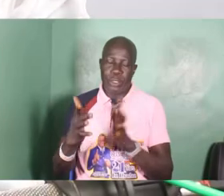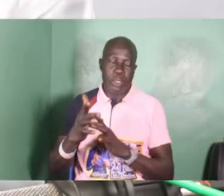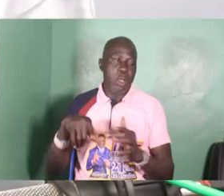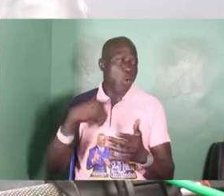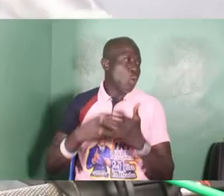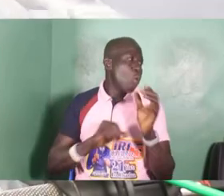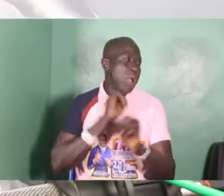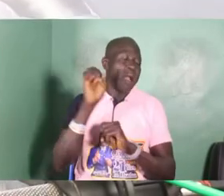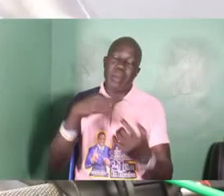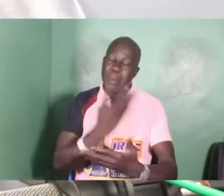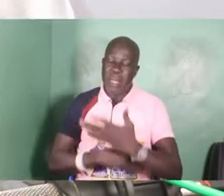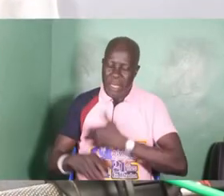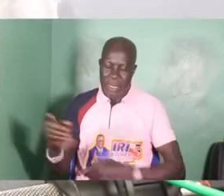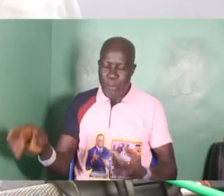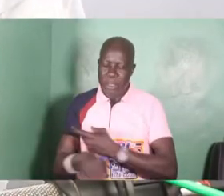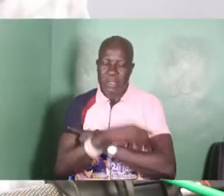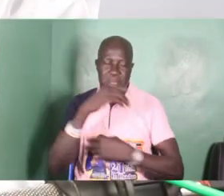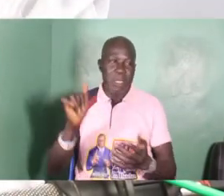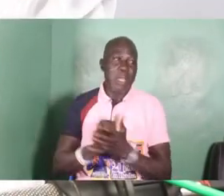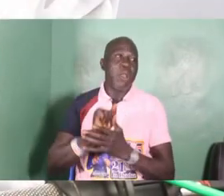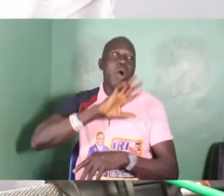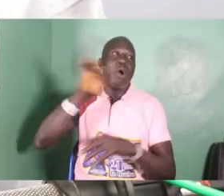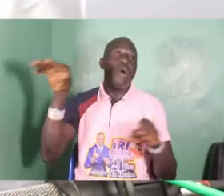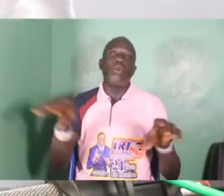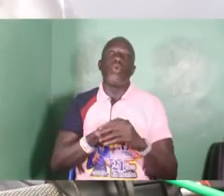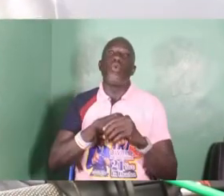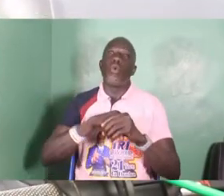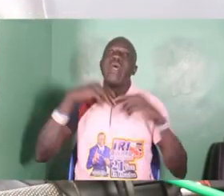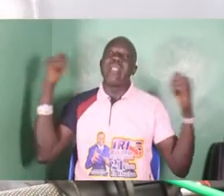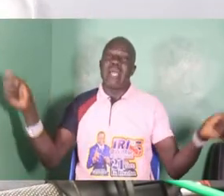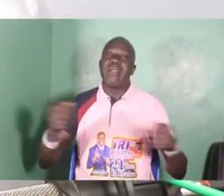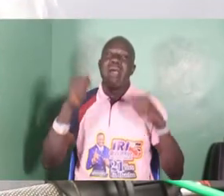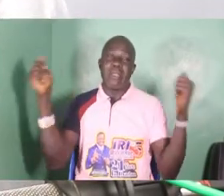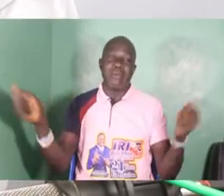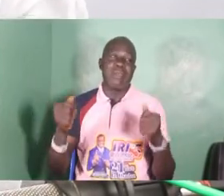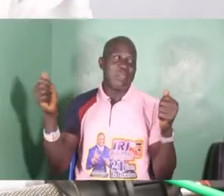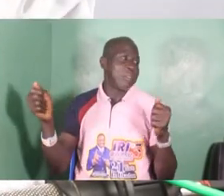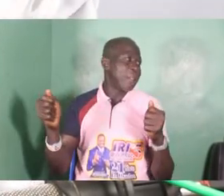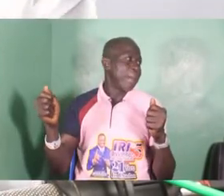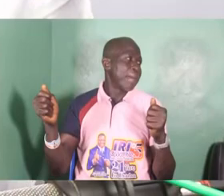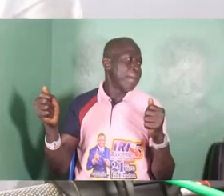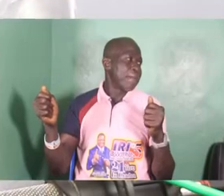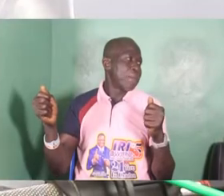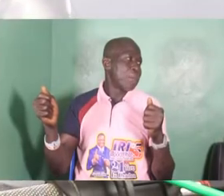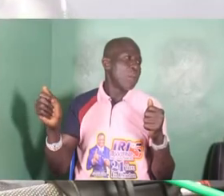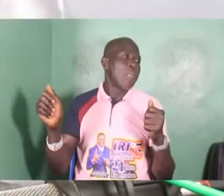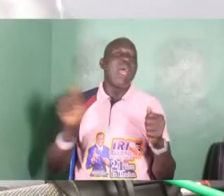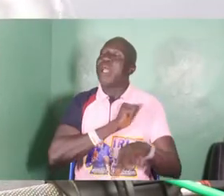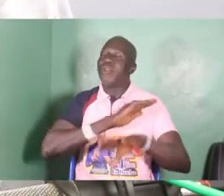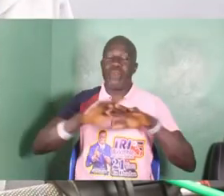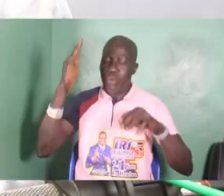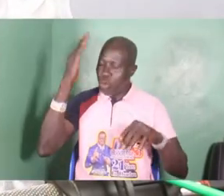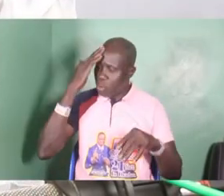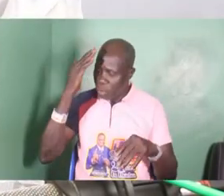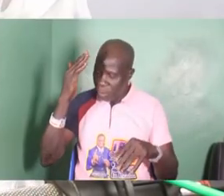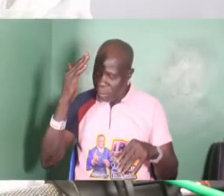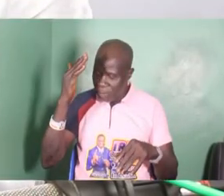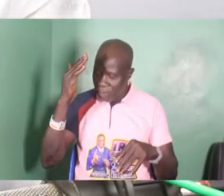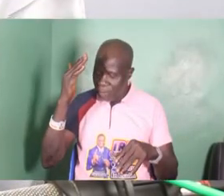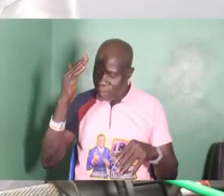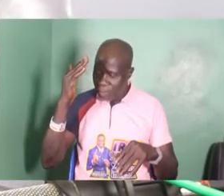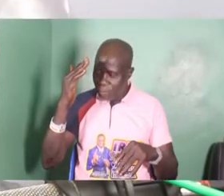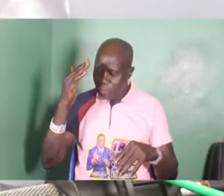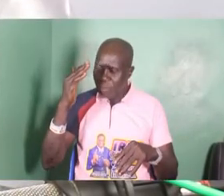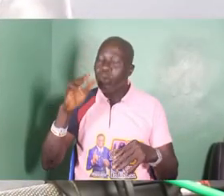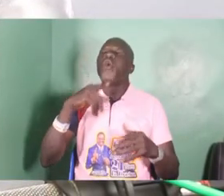gbogbo ẹyin ọlọjọ bí òní. O ní wedding anniversary. People celebrate wedding anniversary. Èmi ò wá mọ̀ o. I don't know.